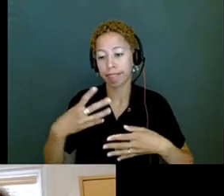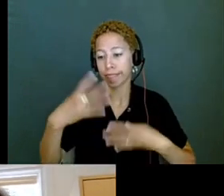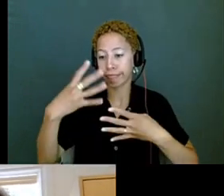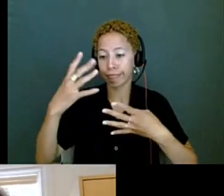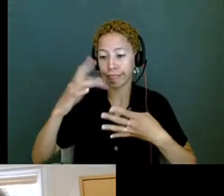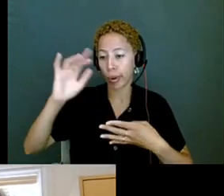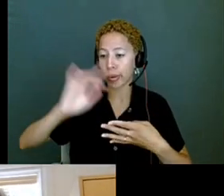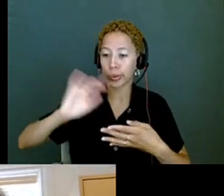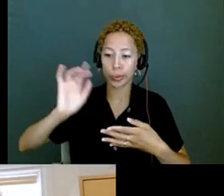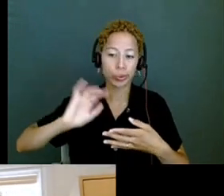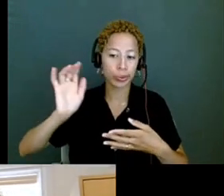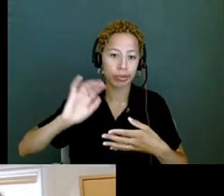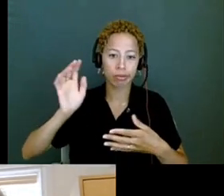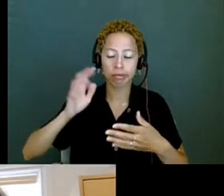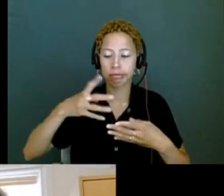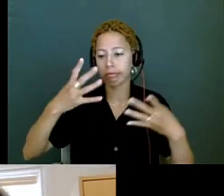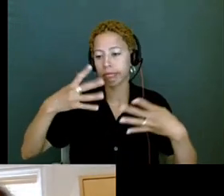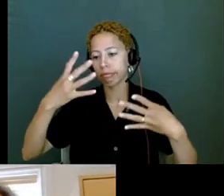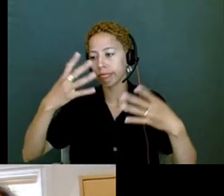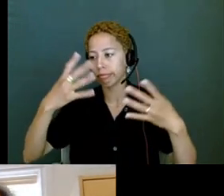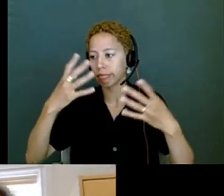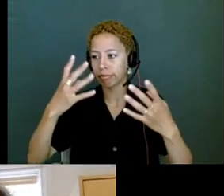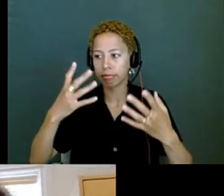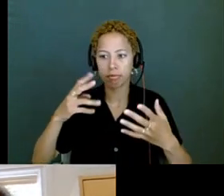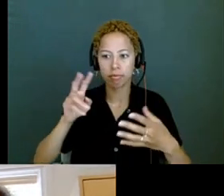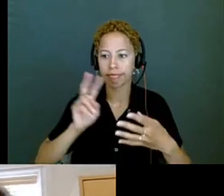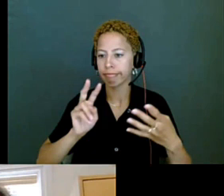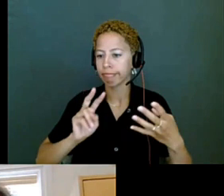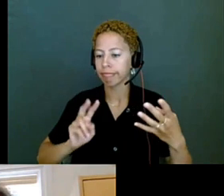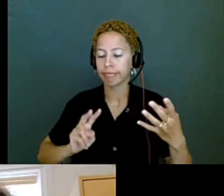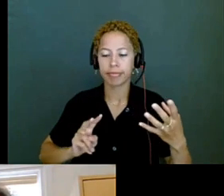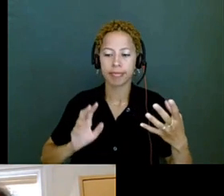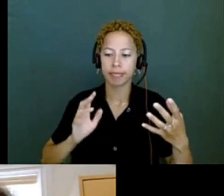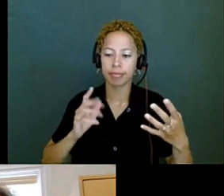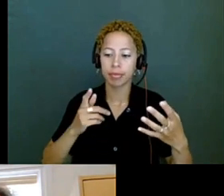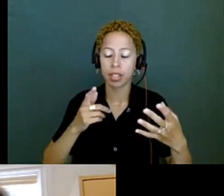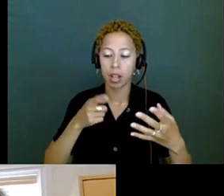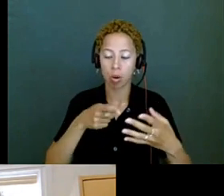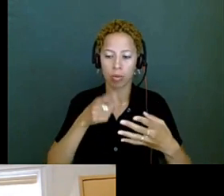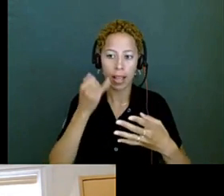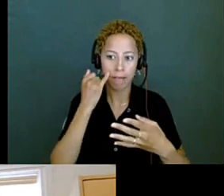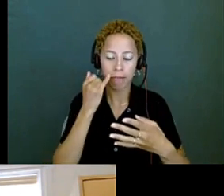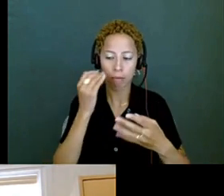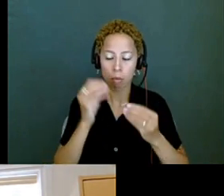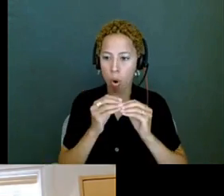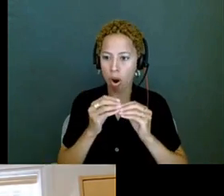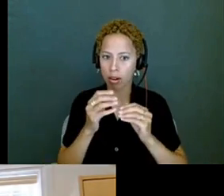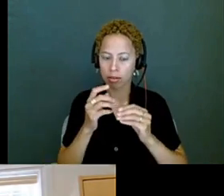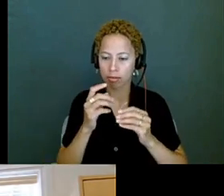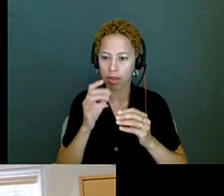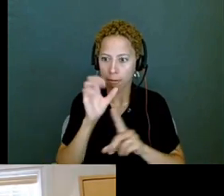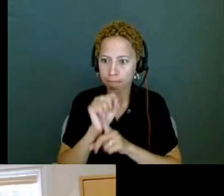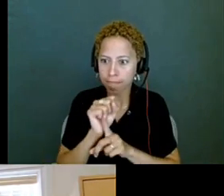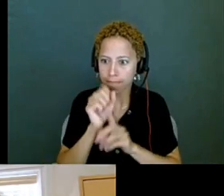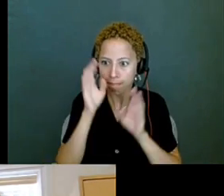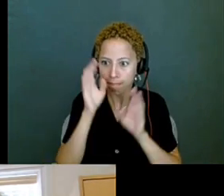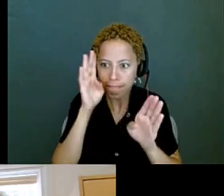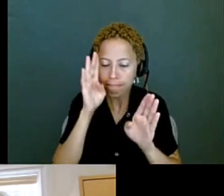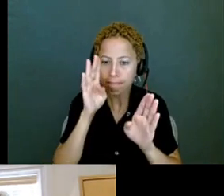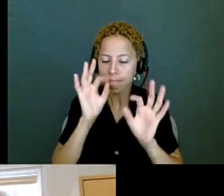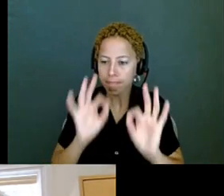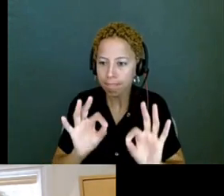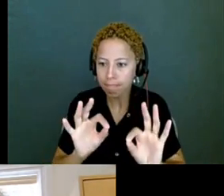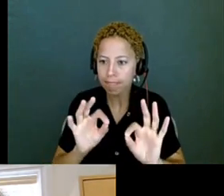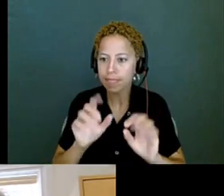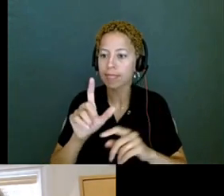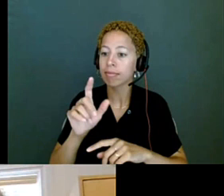scrolling Facebook, right? You can put something that will catch their attention and a link to something with more